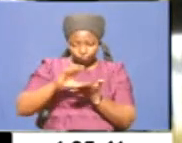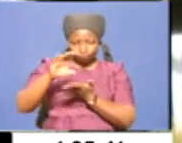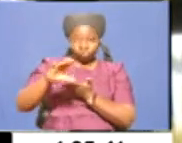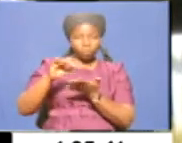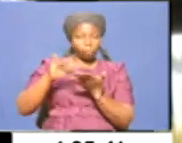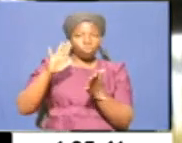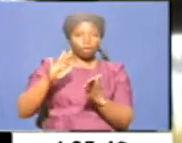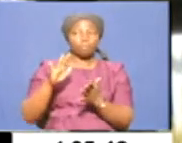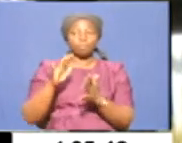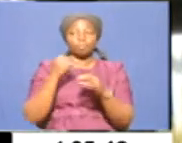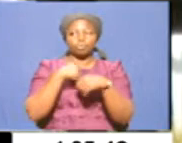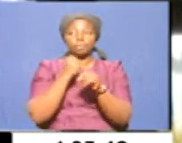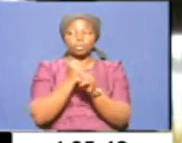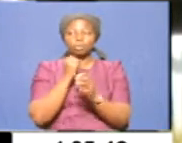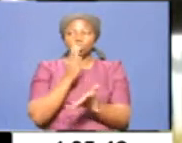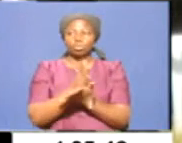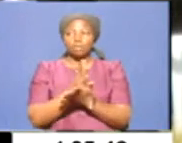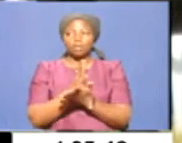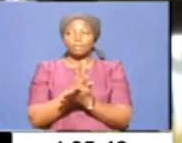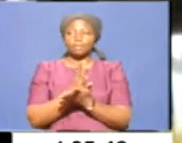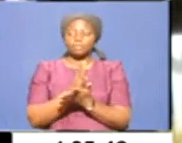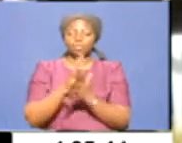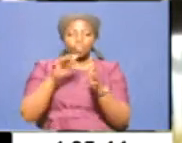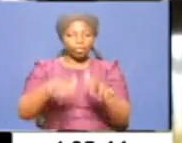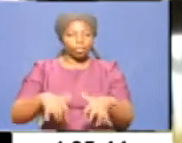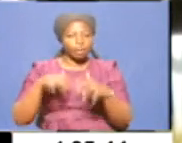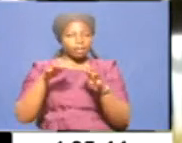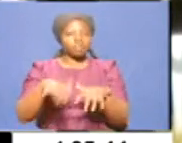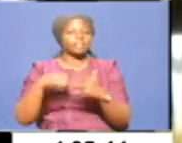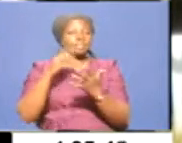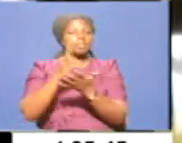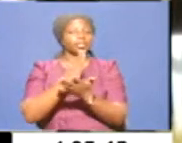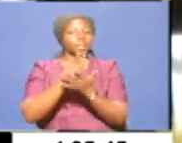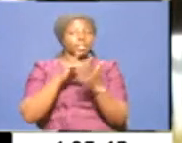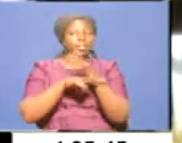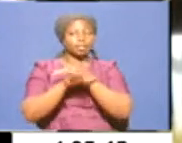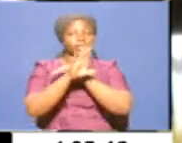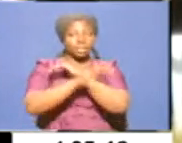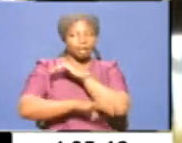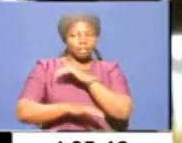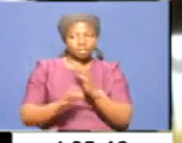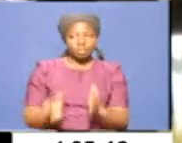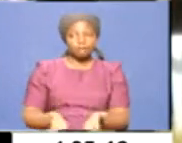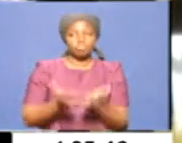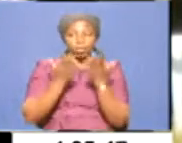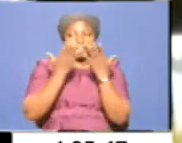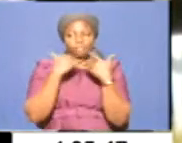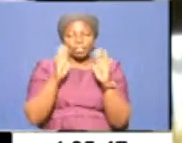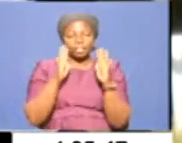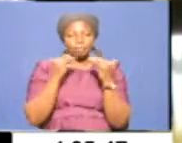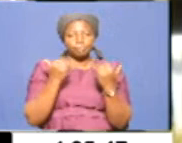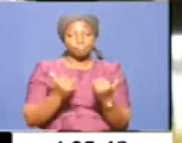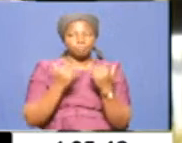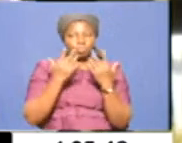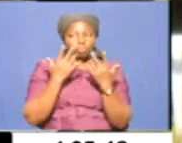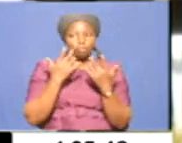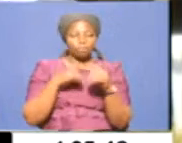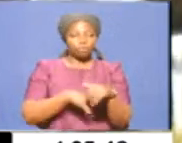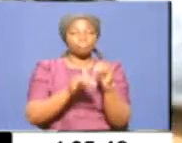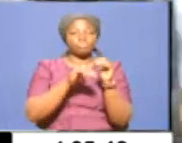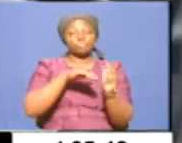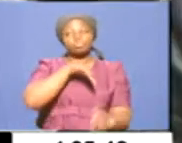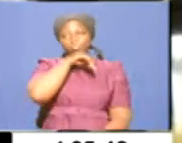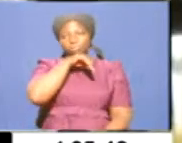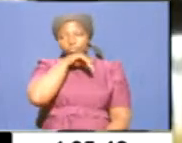and ensure that indeed the agriculture sector in the country is revived. Taking the cue, former Prime Minister Raila Odinga actually said